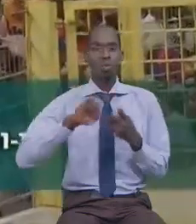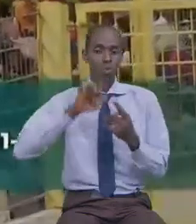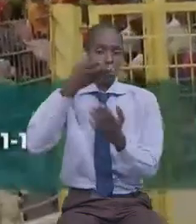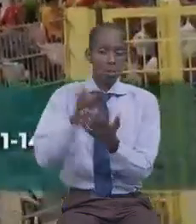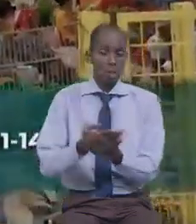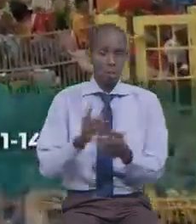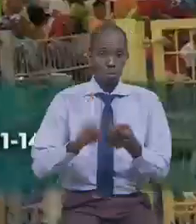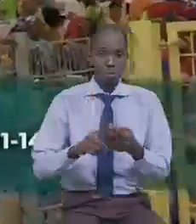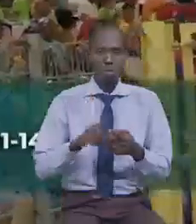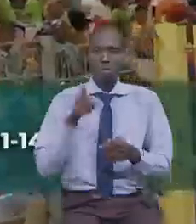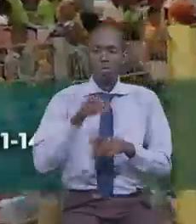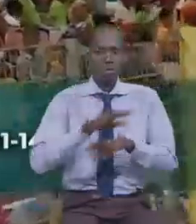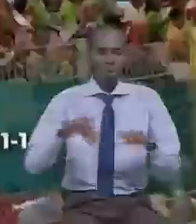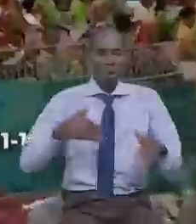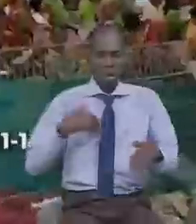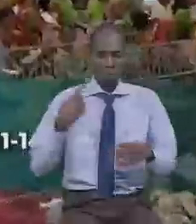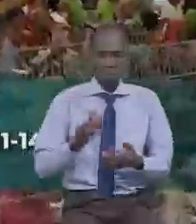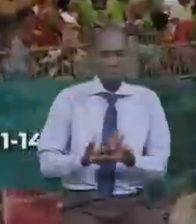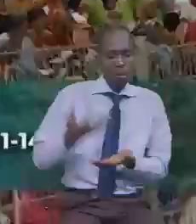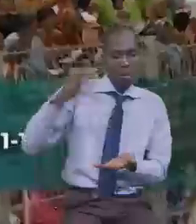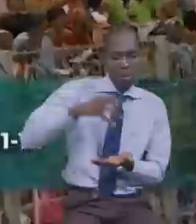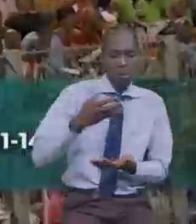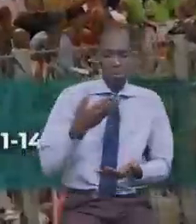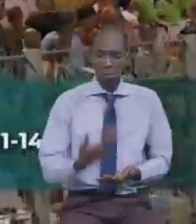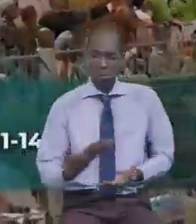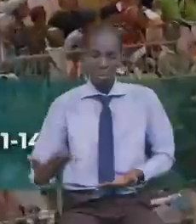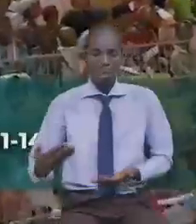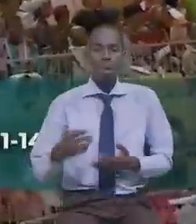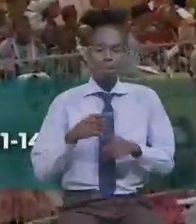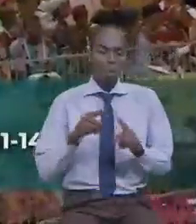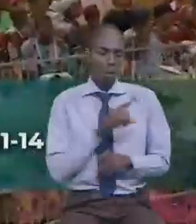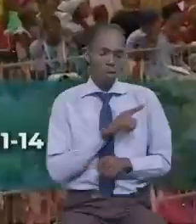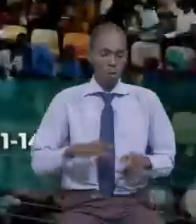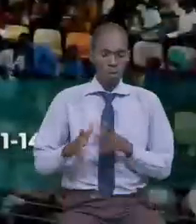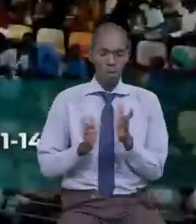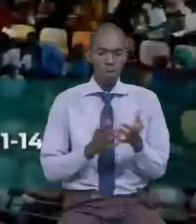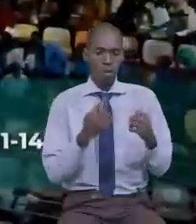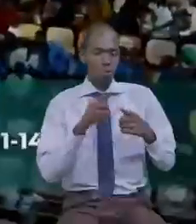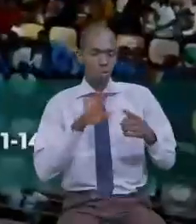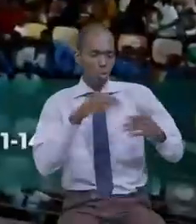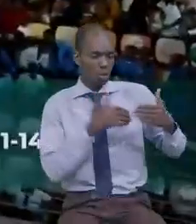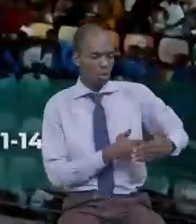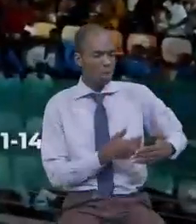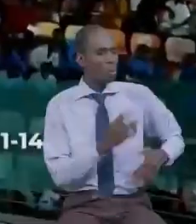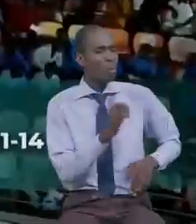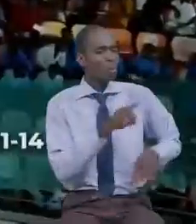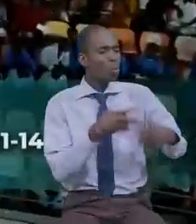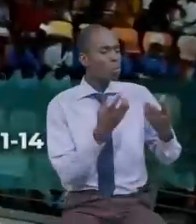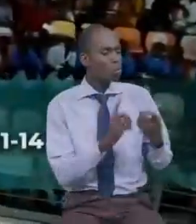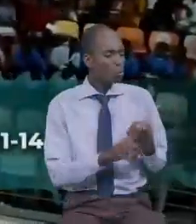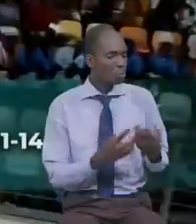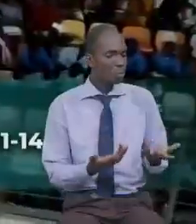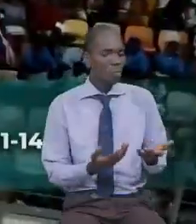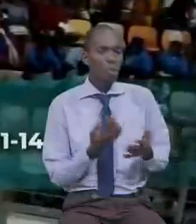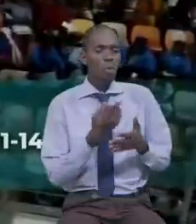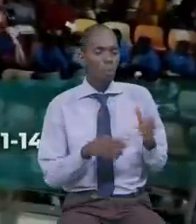I don't have the riches. The Lord Jesus comes by your side. He said, where do you want to go? What level do you